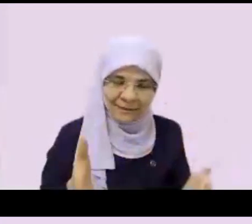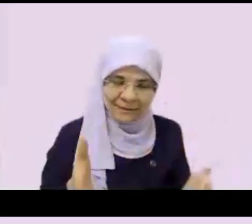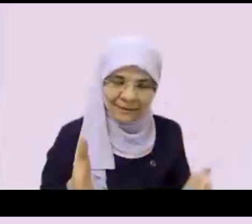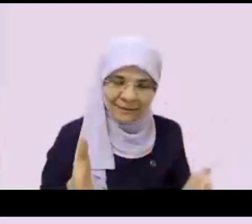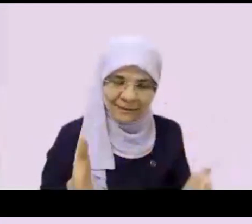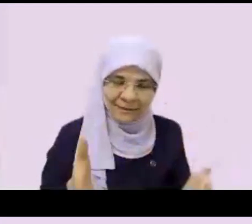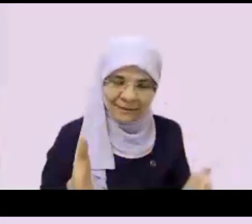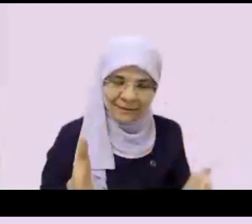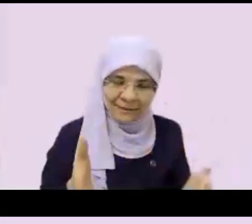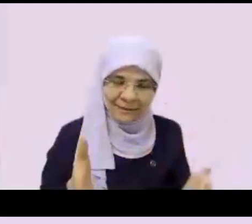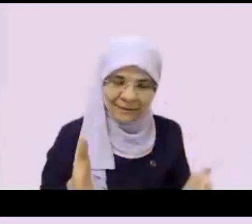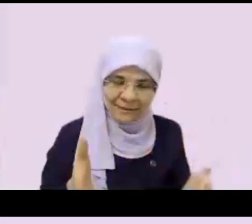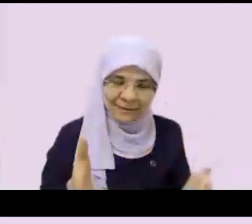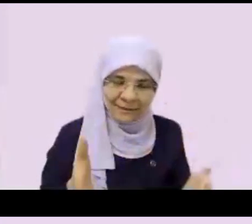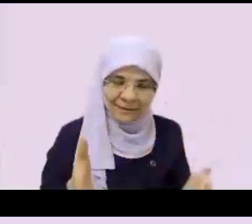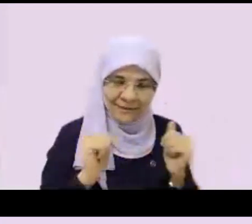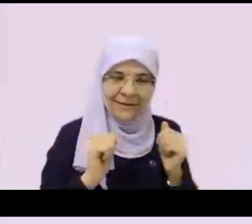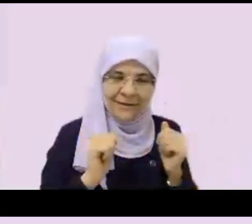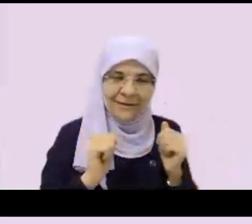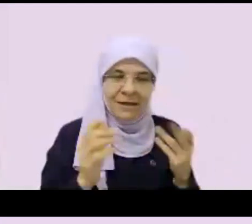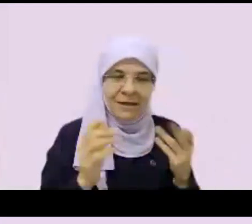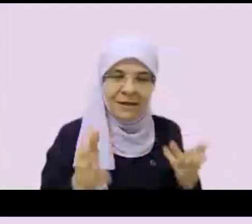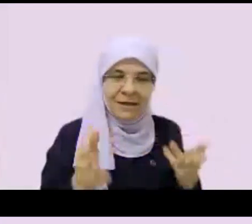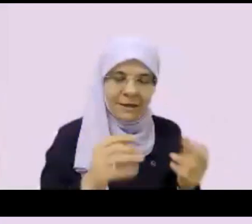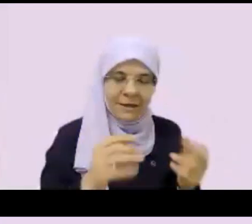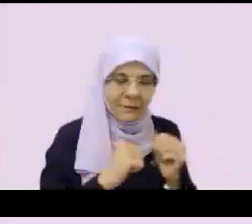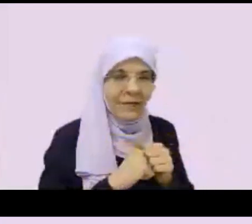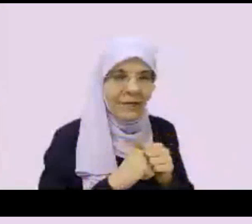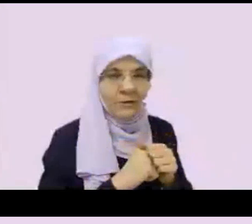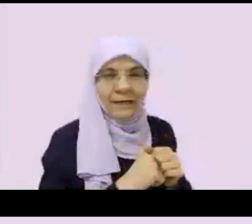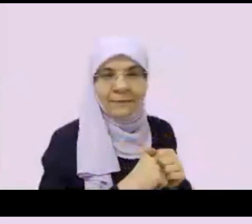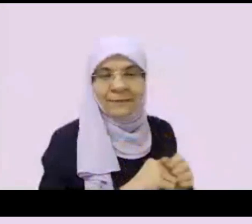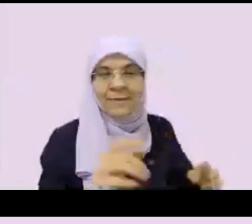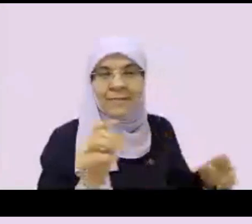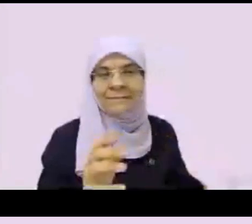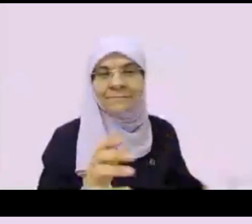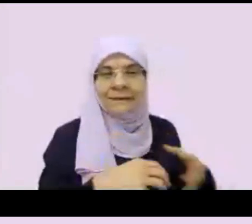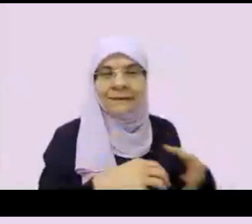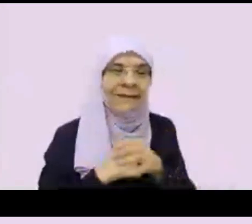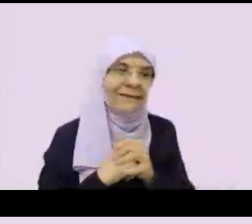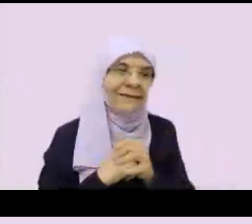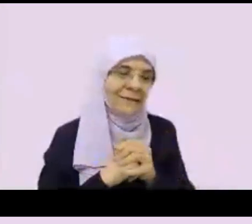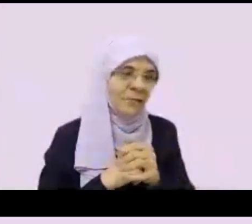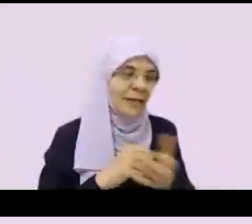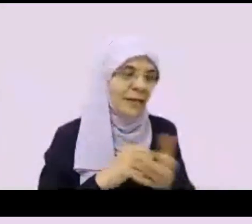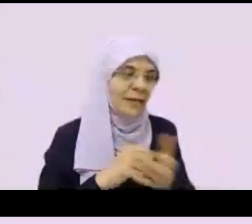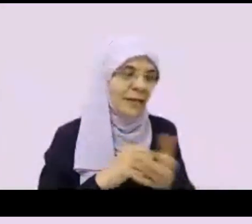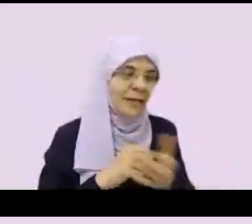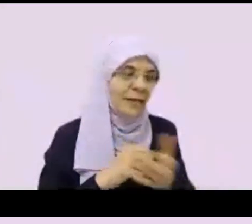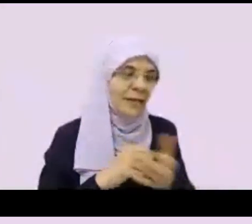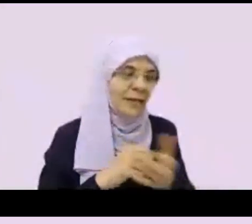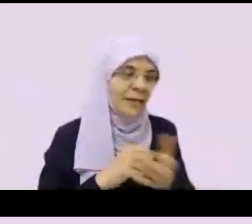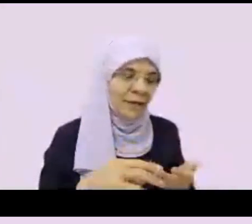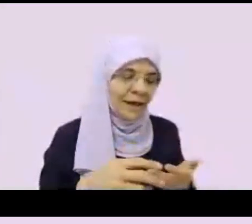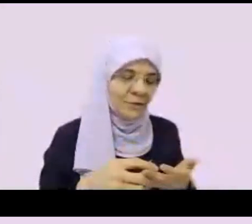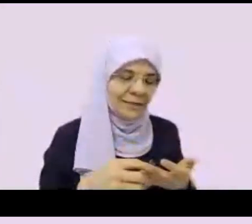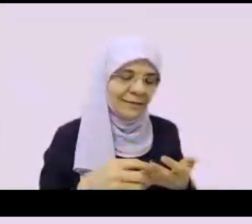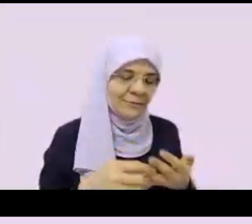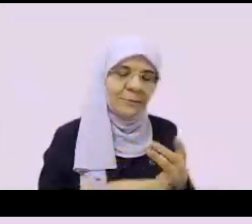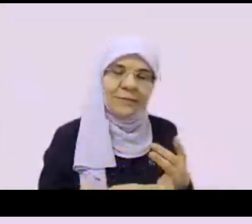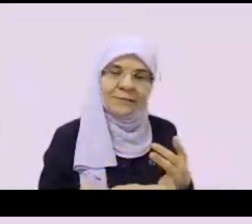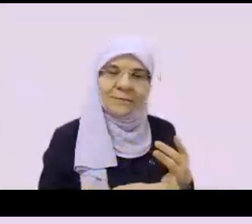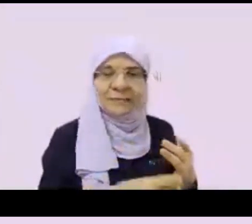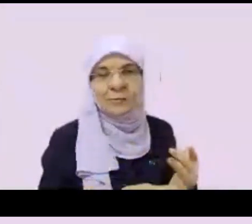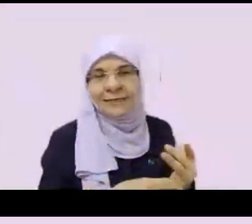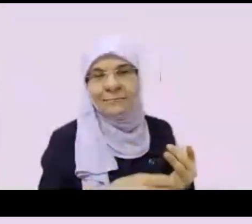including Professor Anne Laureate, but that was not my main reason. There were actually two reasons behind choosing